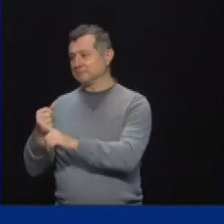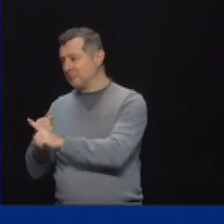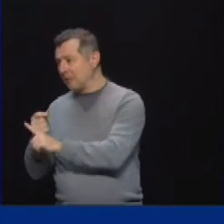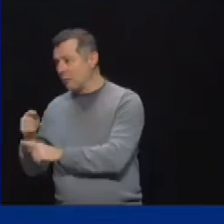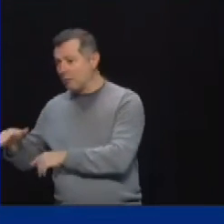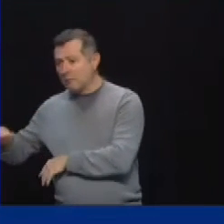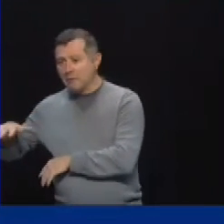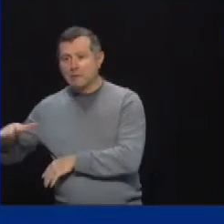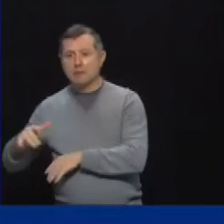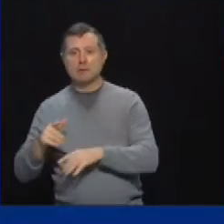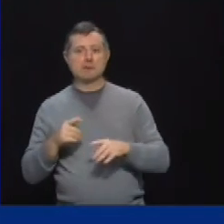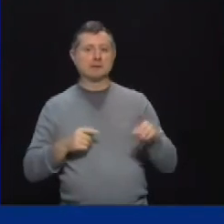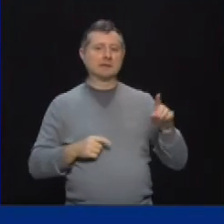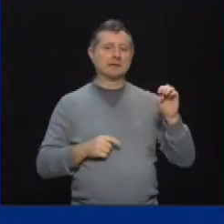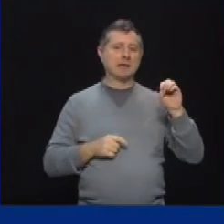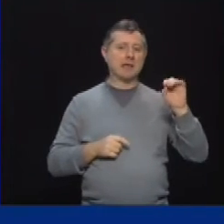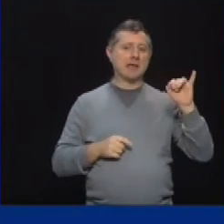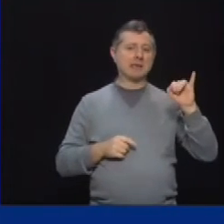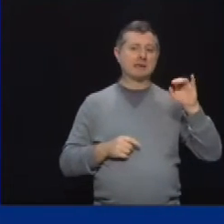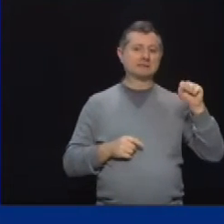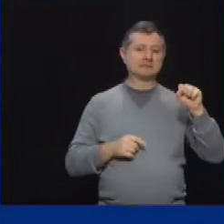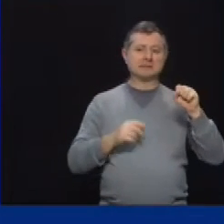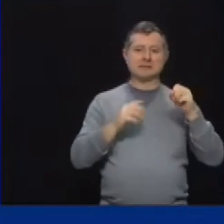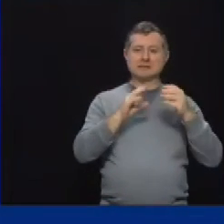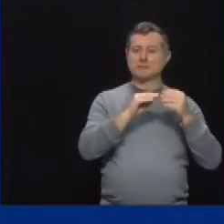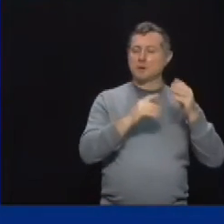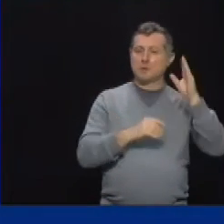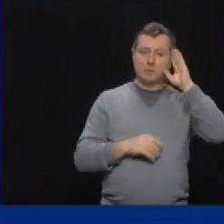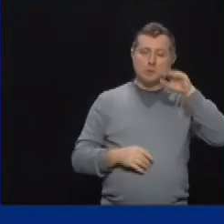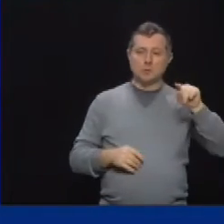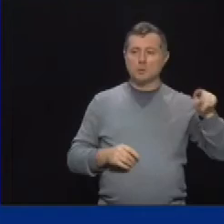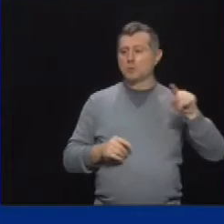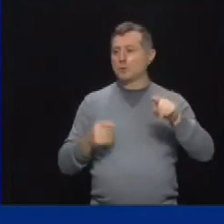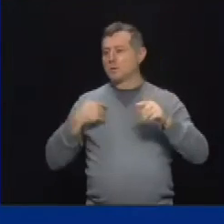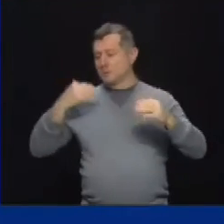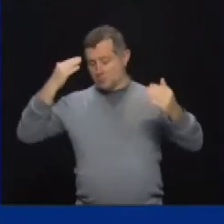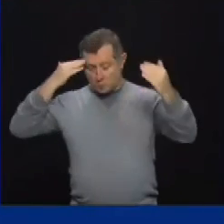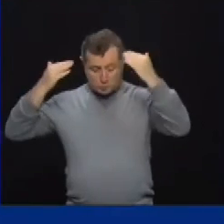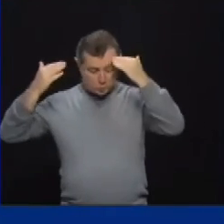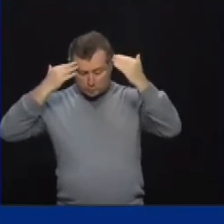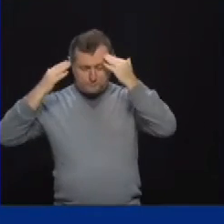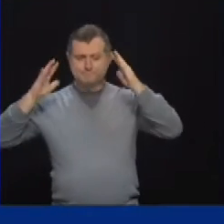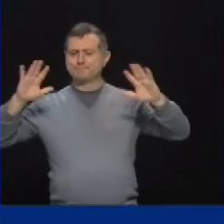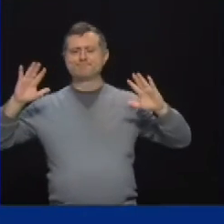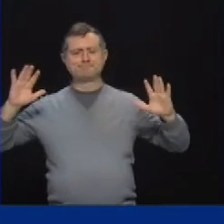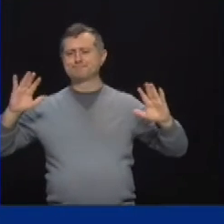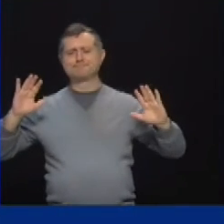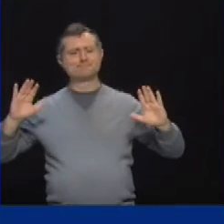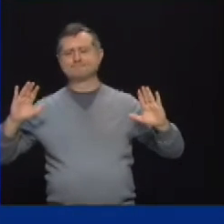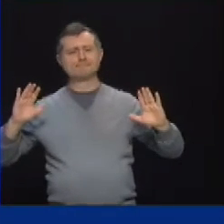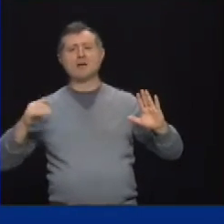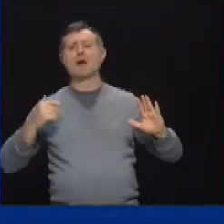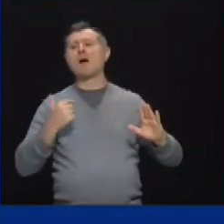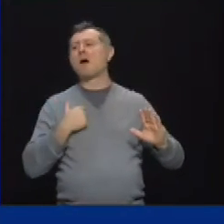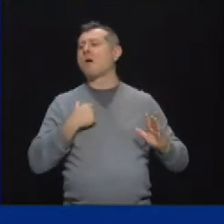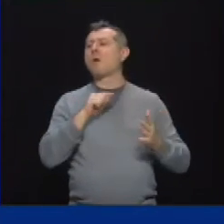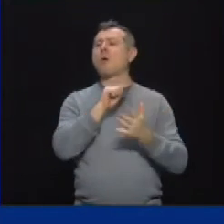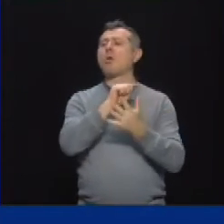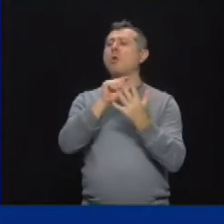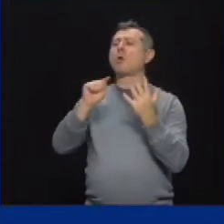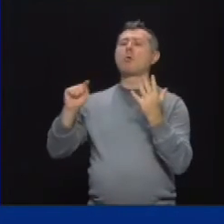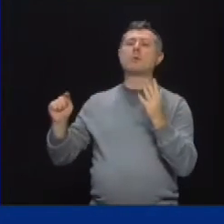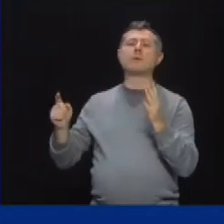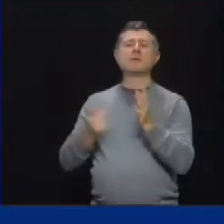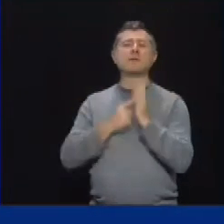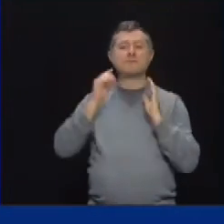EIS statements. I know all the environmental impacts that have to be undertaken. I know what's involved in all these decisions, and they're all required by federal and state law.